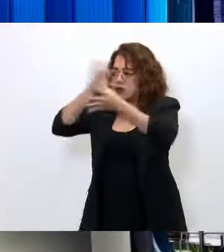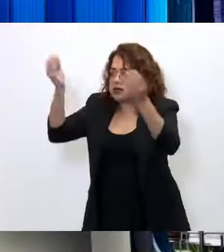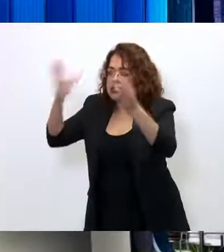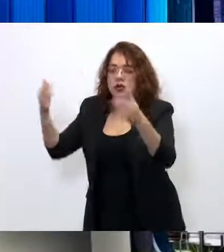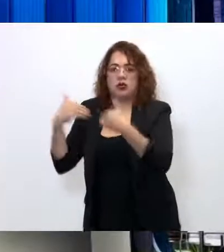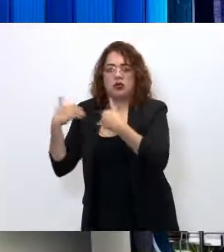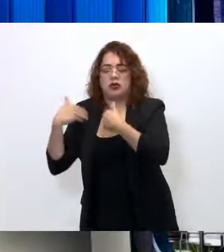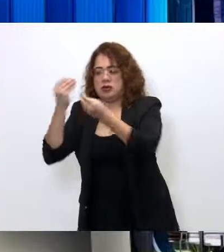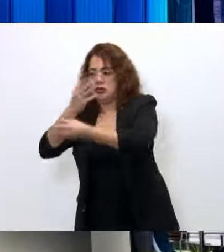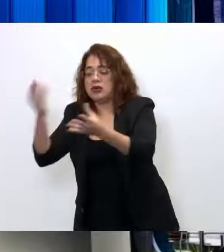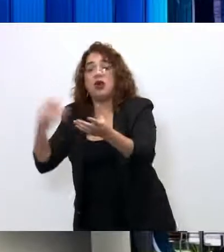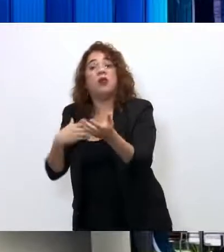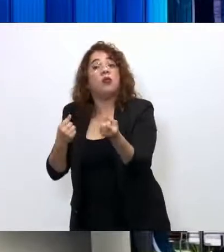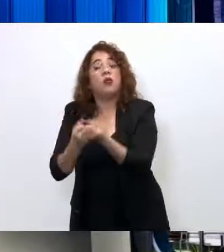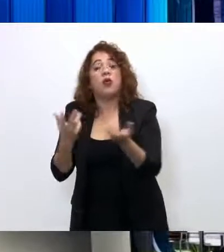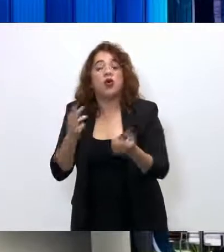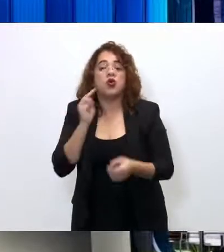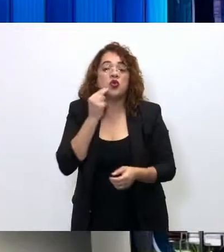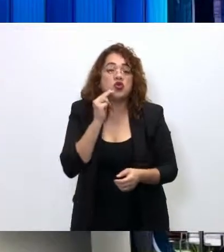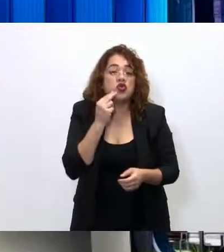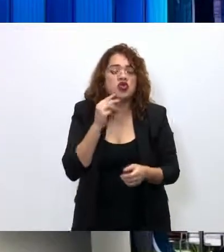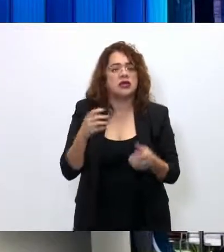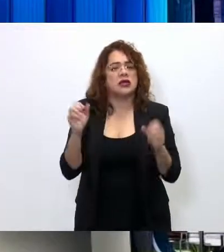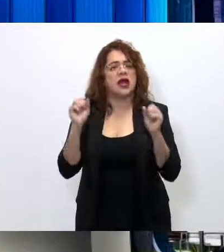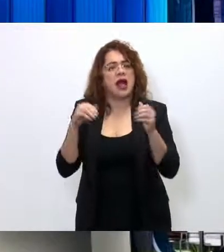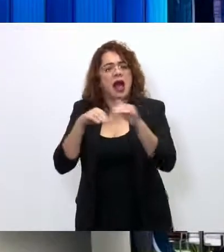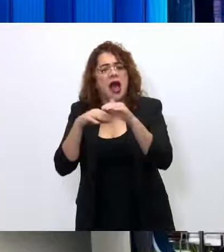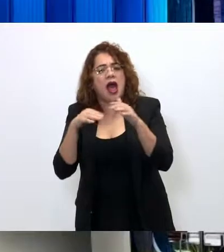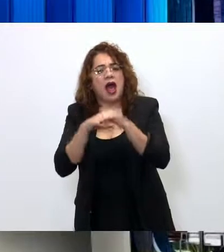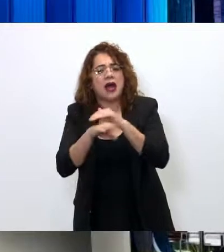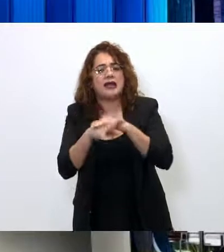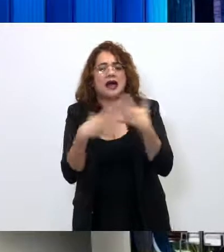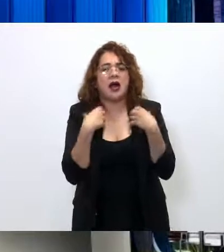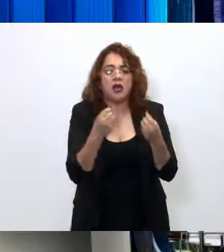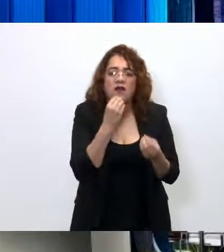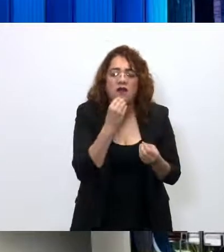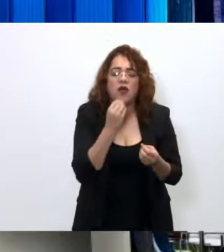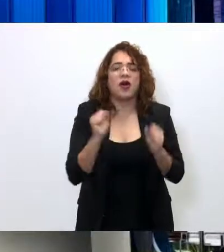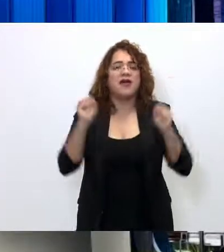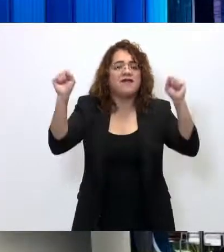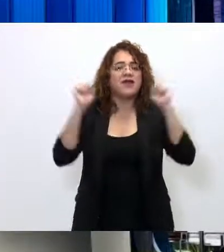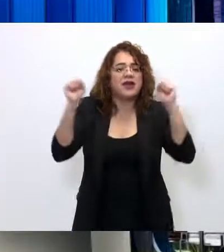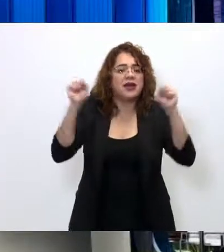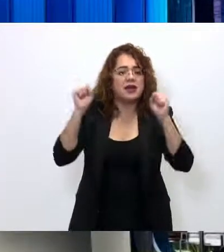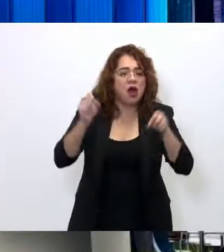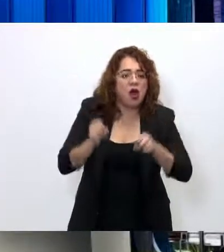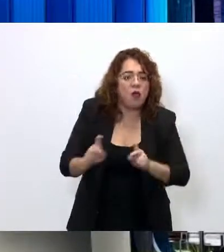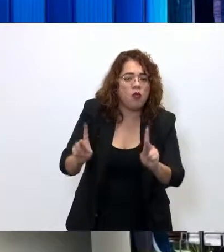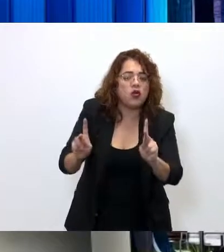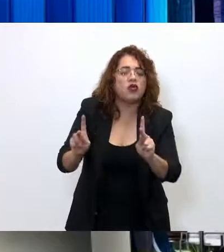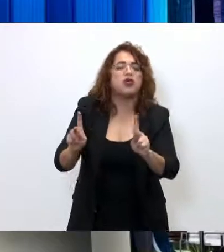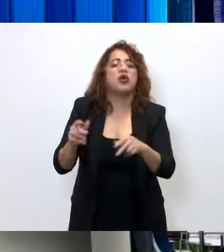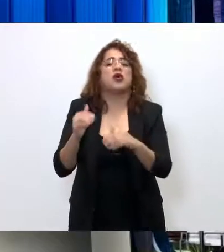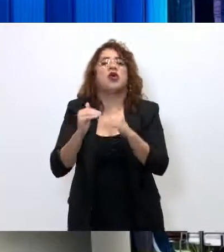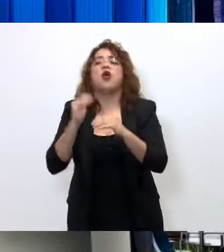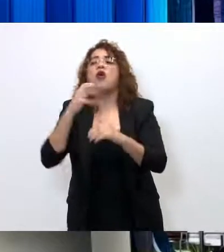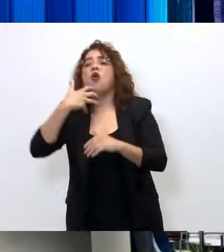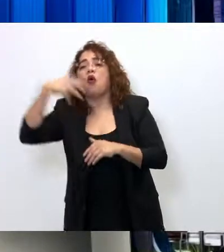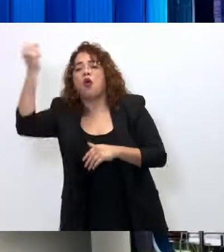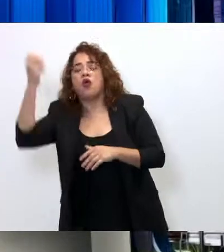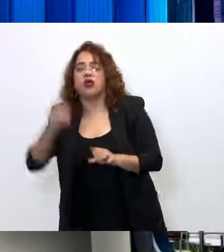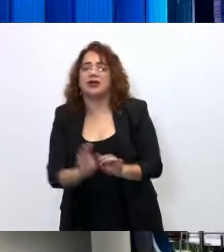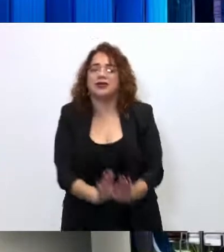provide nutrition supports to build healthy access to healthy foods. We provide fitness opportunities. We assist older adults and young